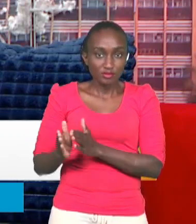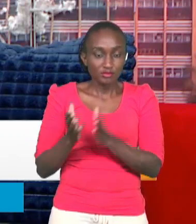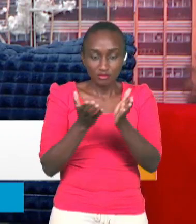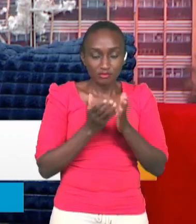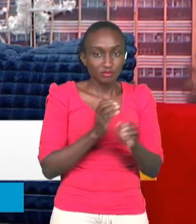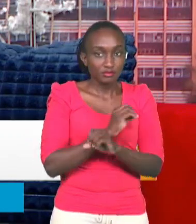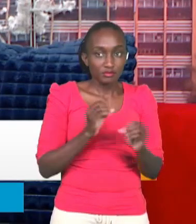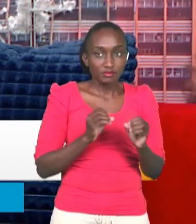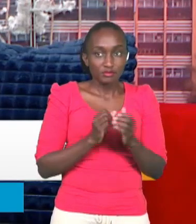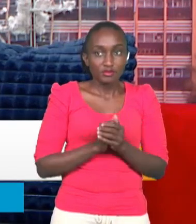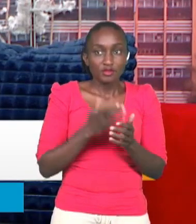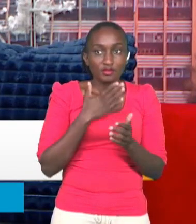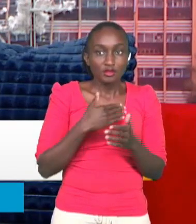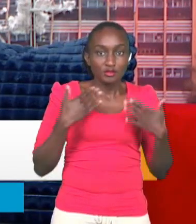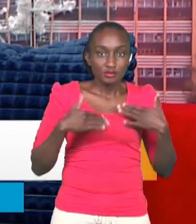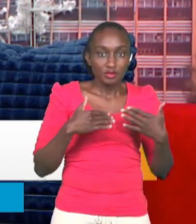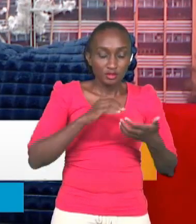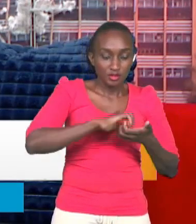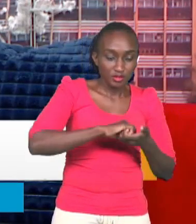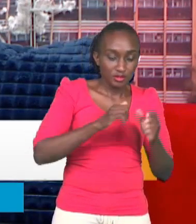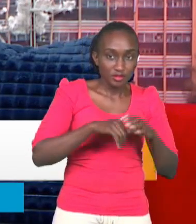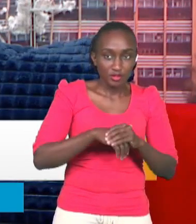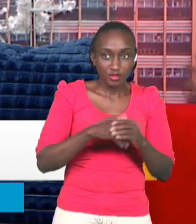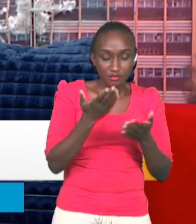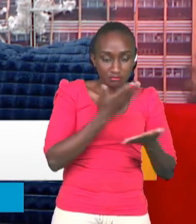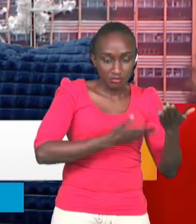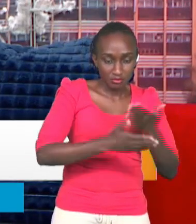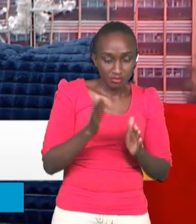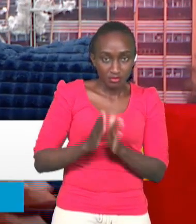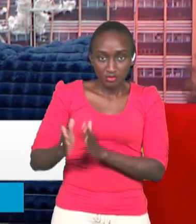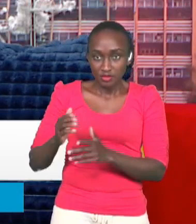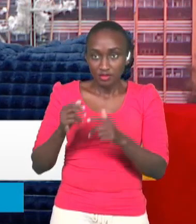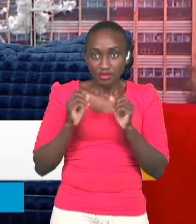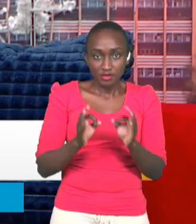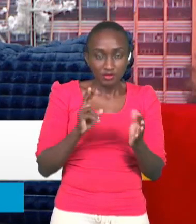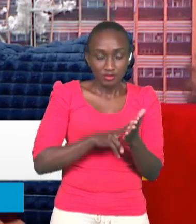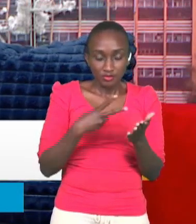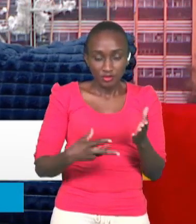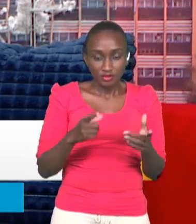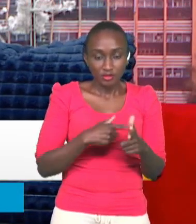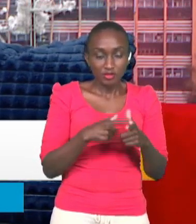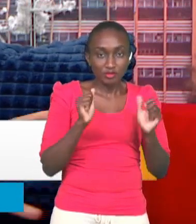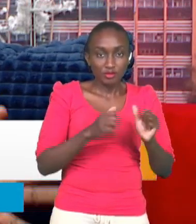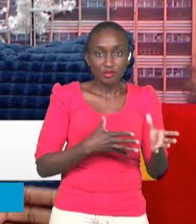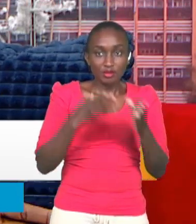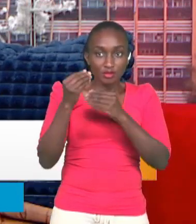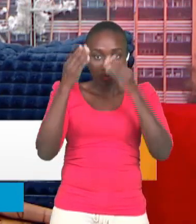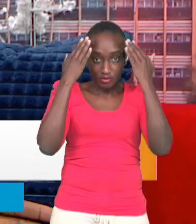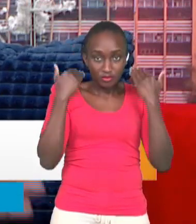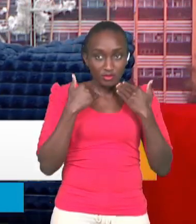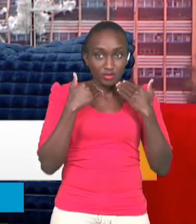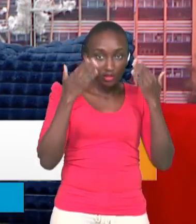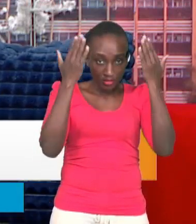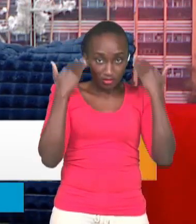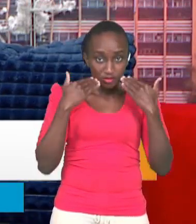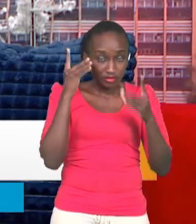So I would rather people just engage in a mediation process. If it fails, then they can move to court. And then now let the court make a determination